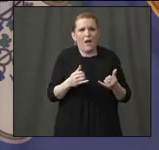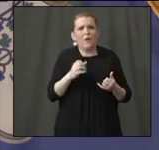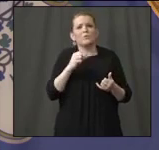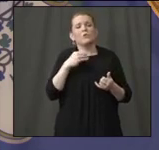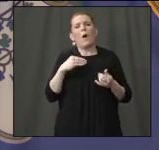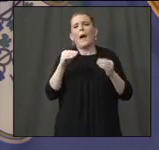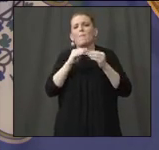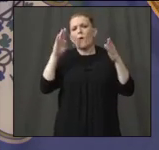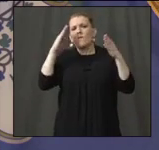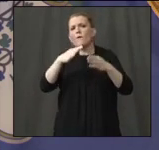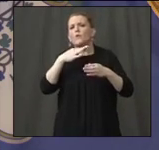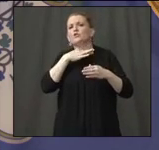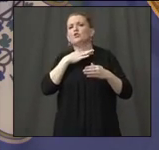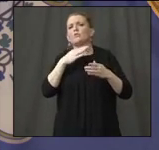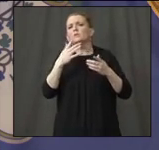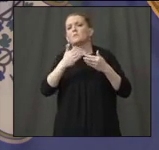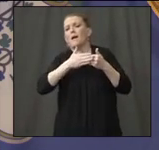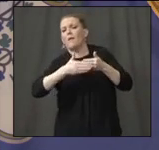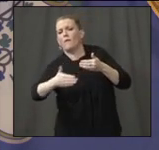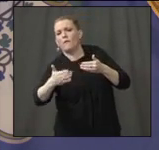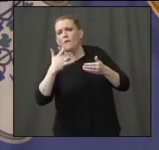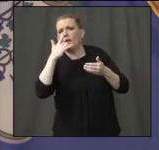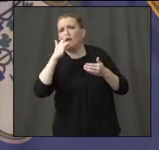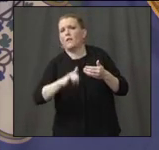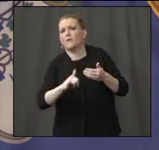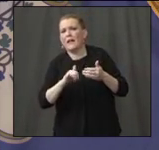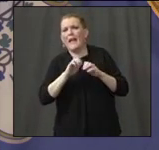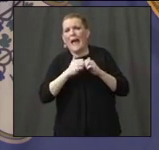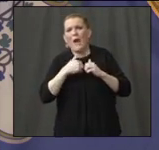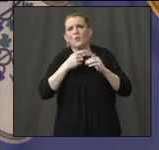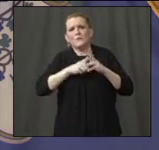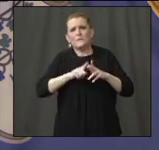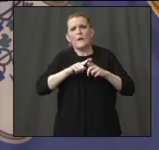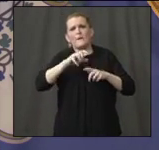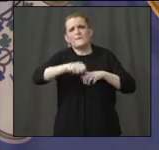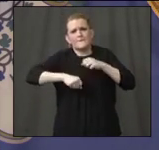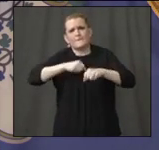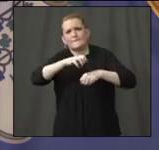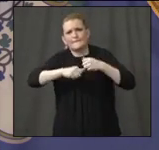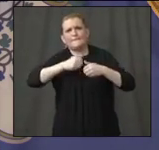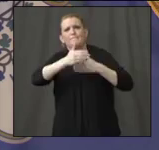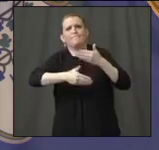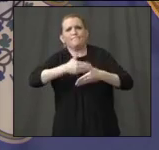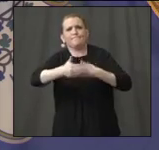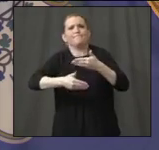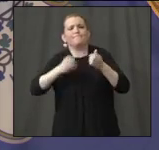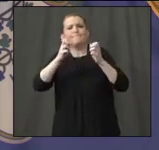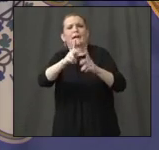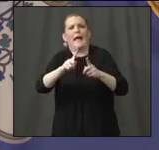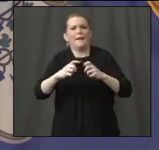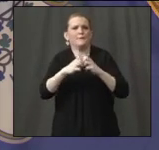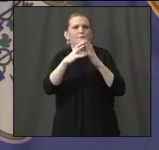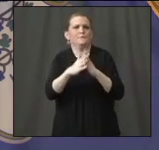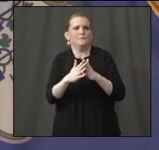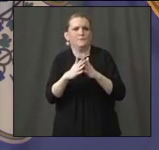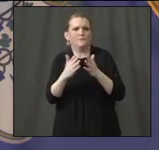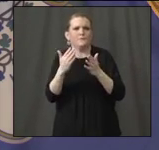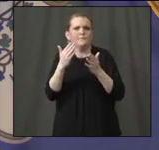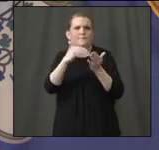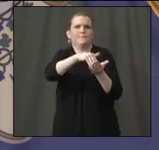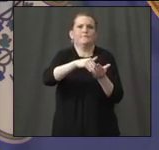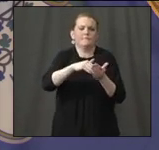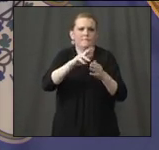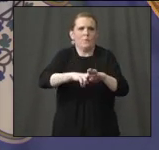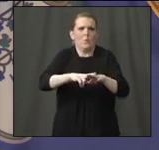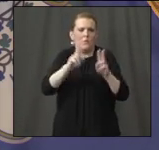this sense of crisis? And I'm afraid those decisions are going to be just as important or even more important towards the long term